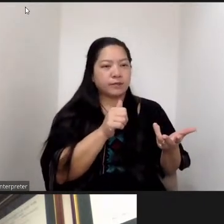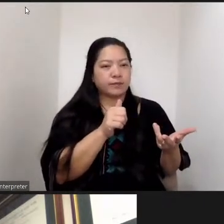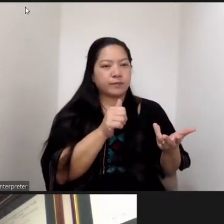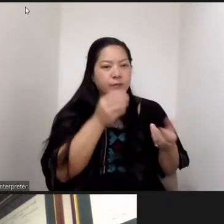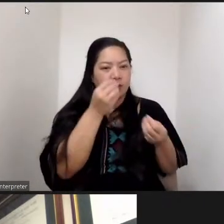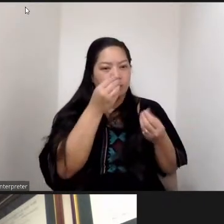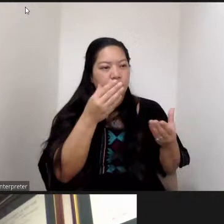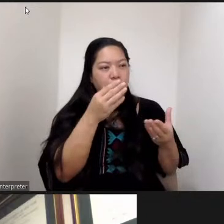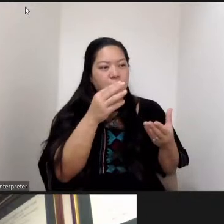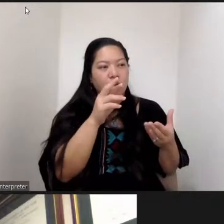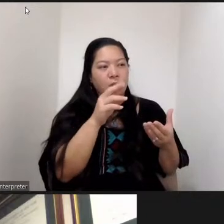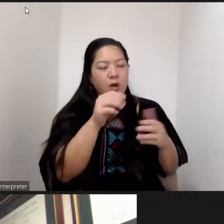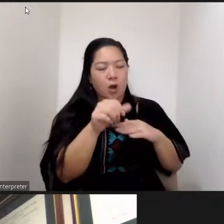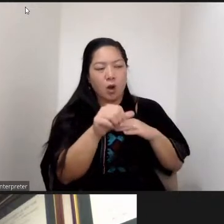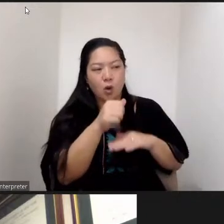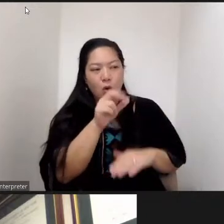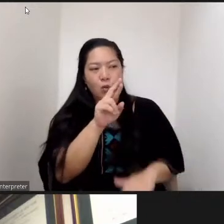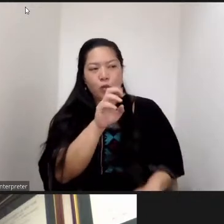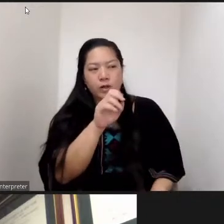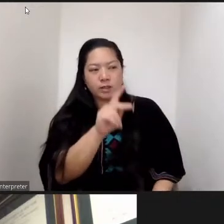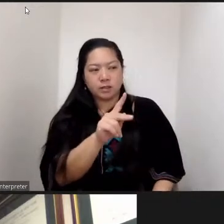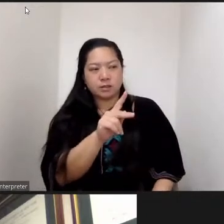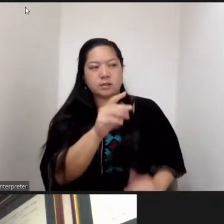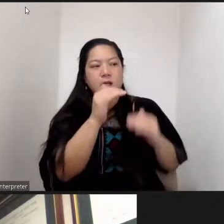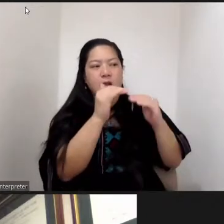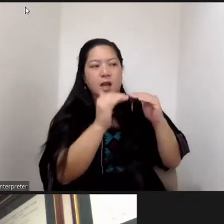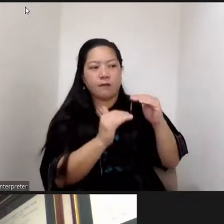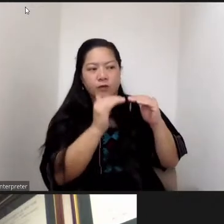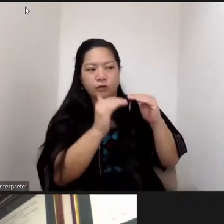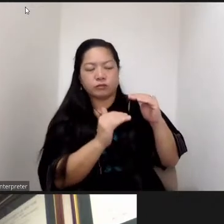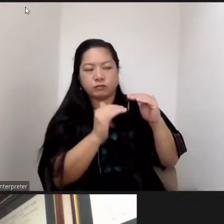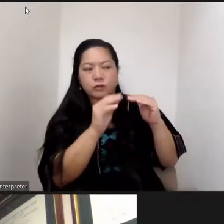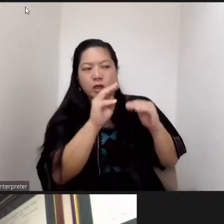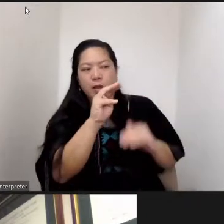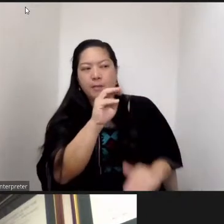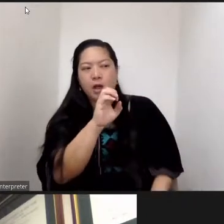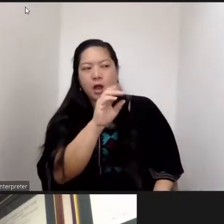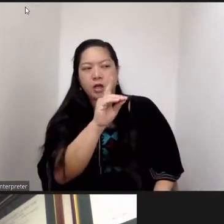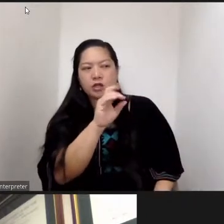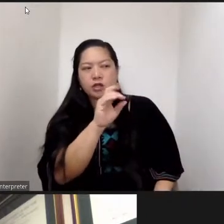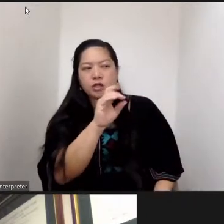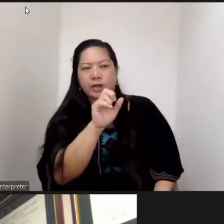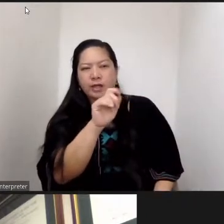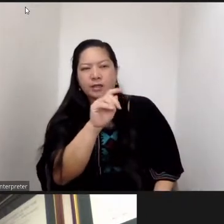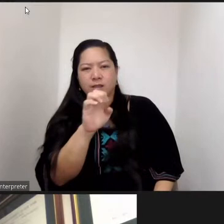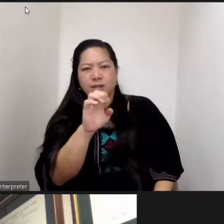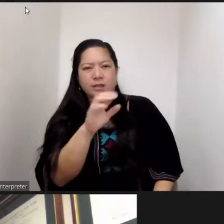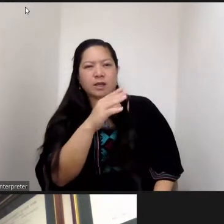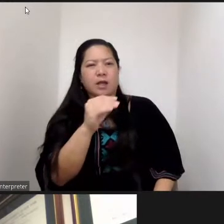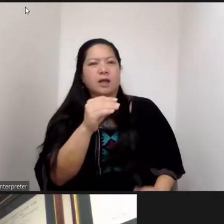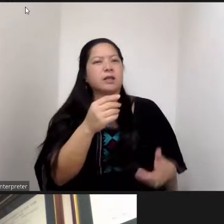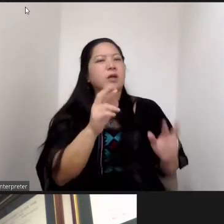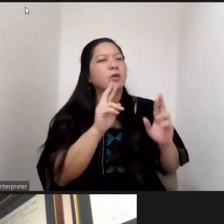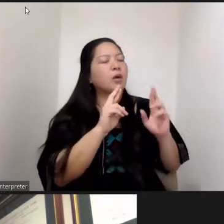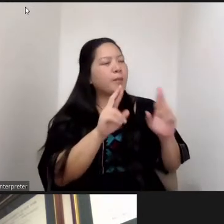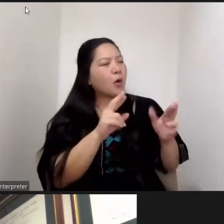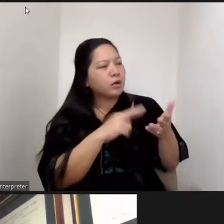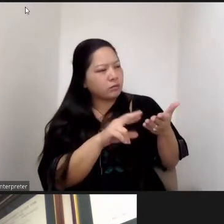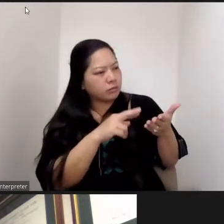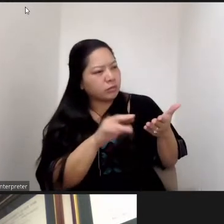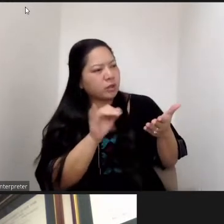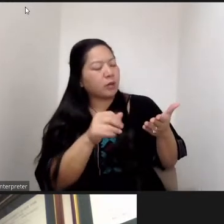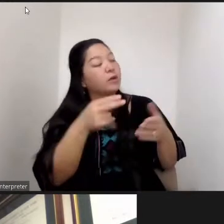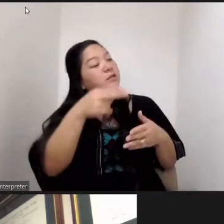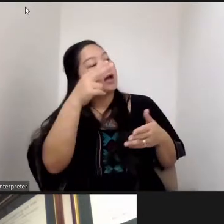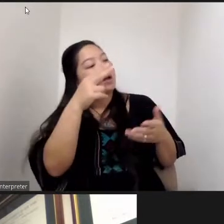risk level was moderate. About an hour later in the executive order, it was reported out that our risk level was high. Right. Today, you're reporting it's